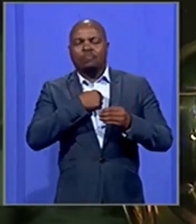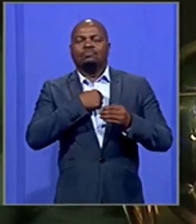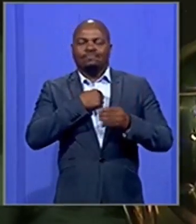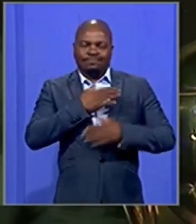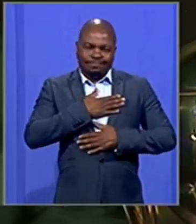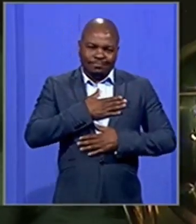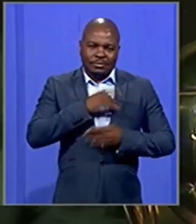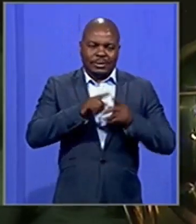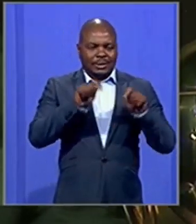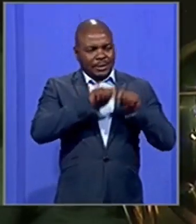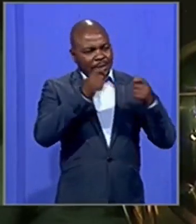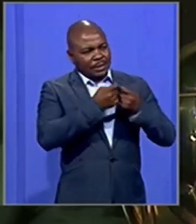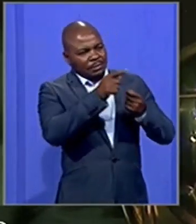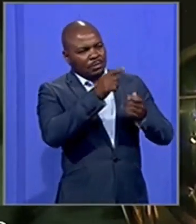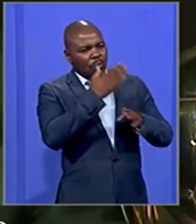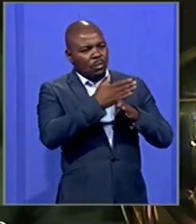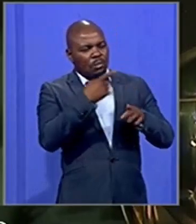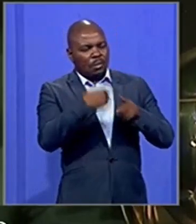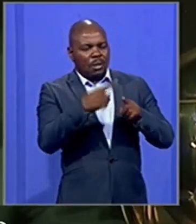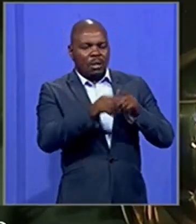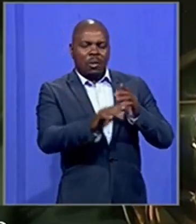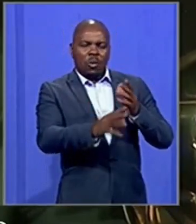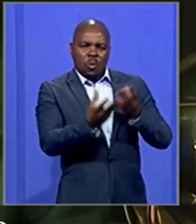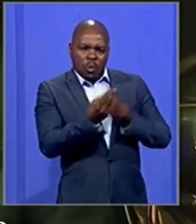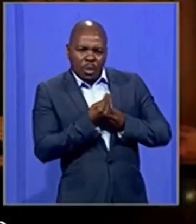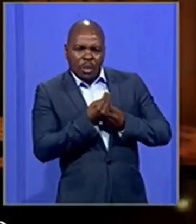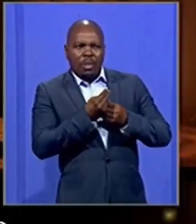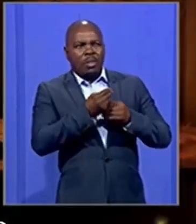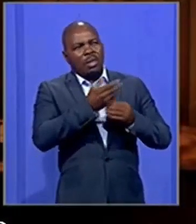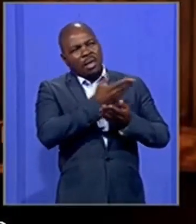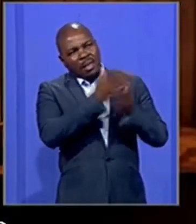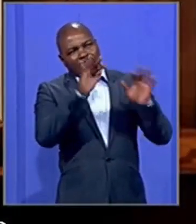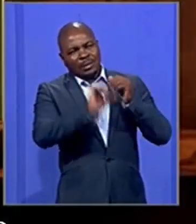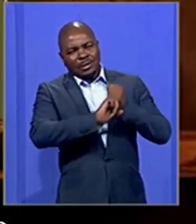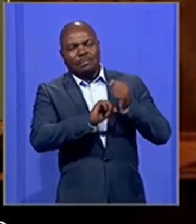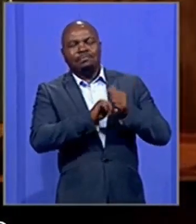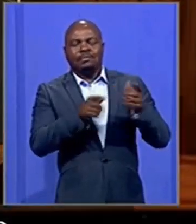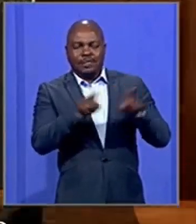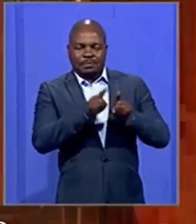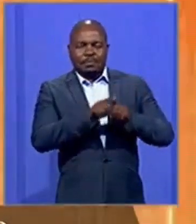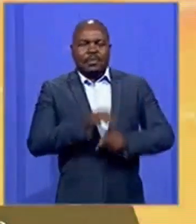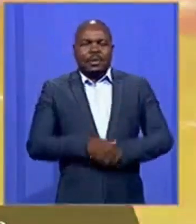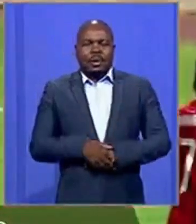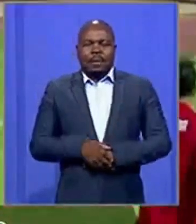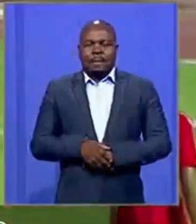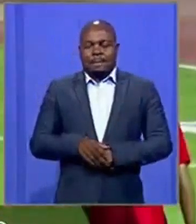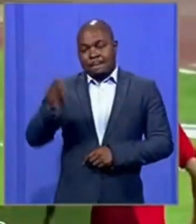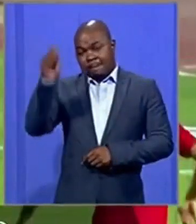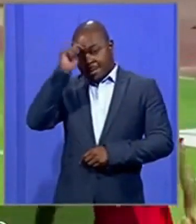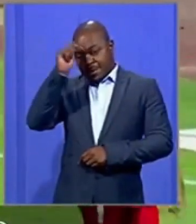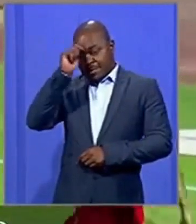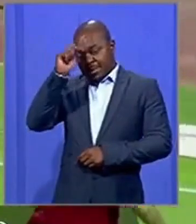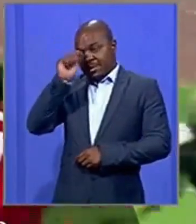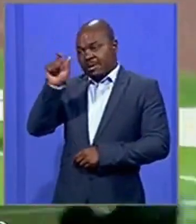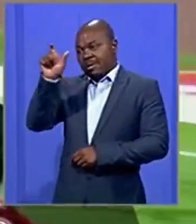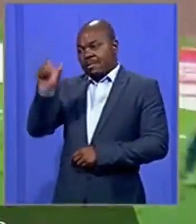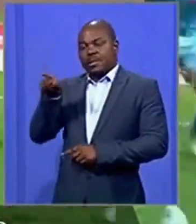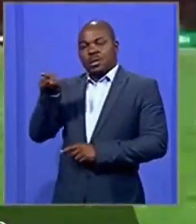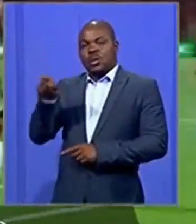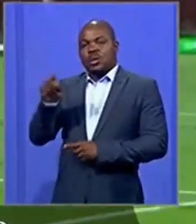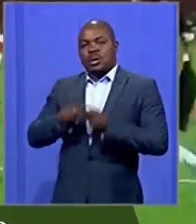teammates and everyone who I have worked with before. Monwešadino wa Bafana le Alahli Pesita o thupile sefoka